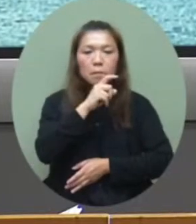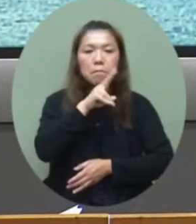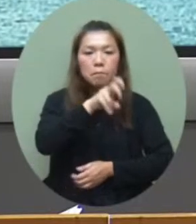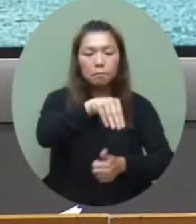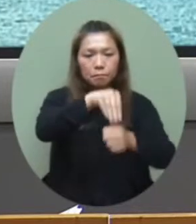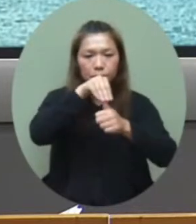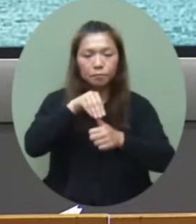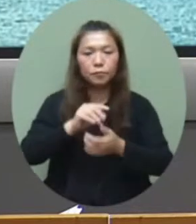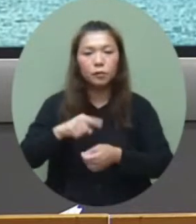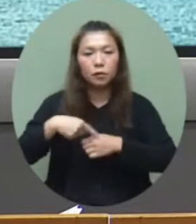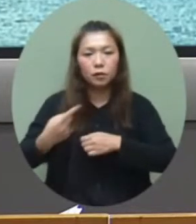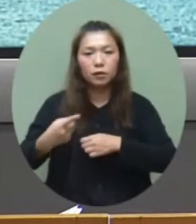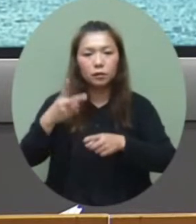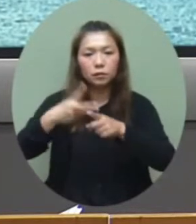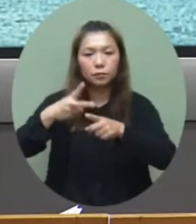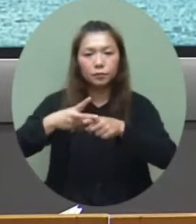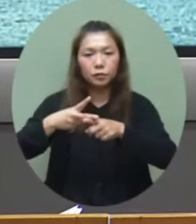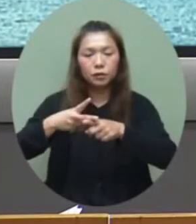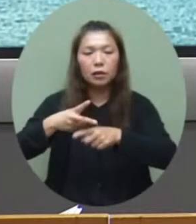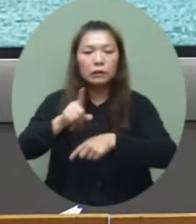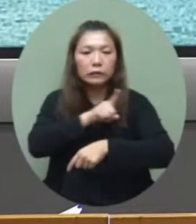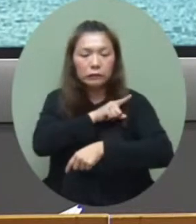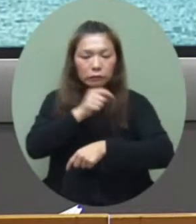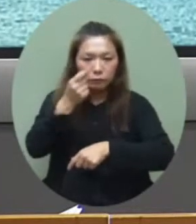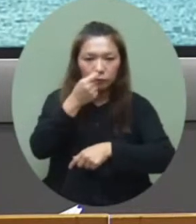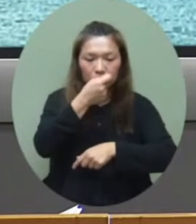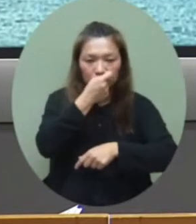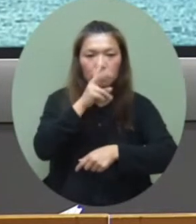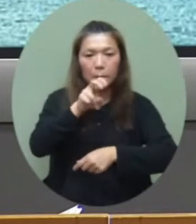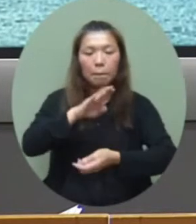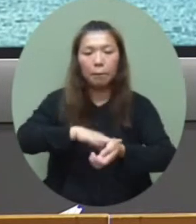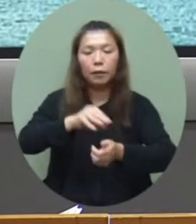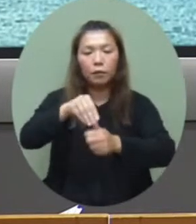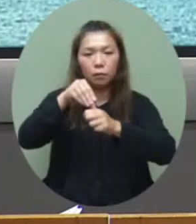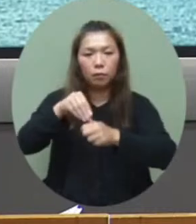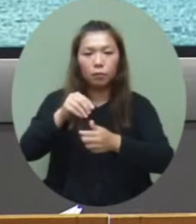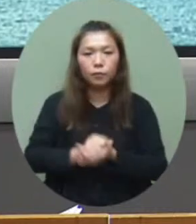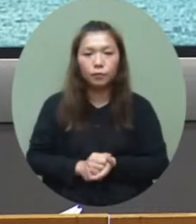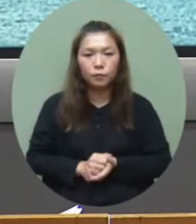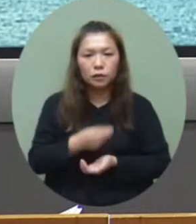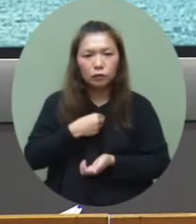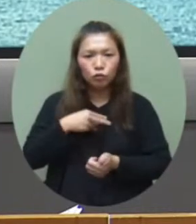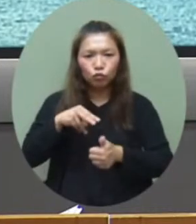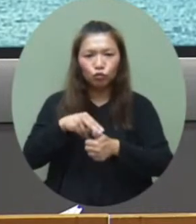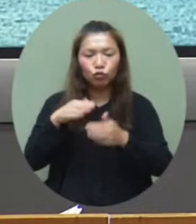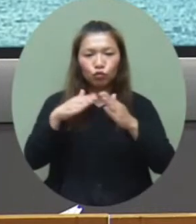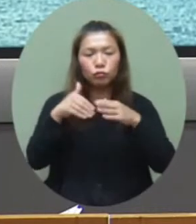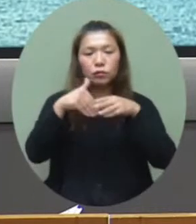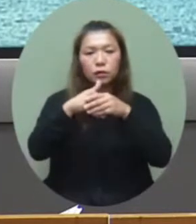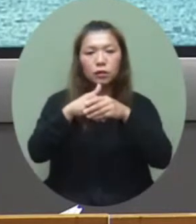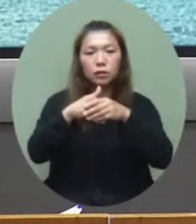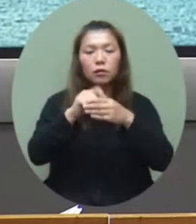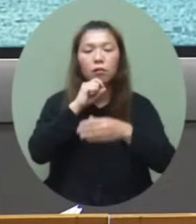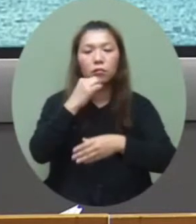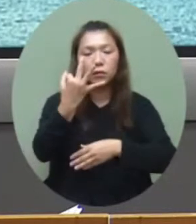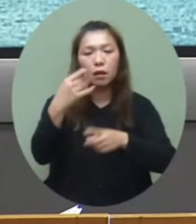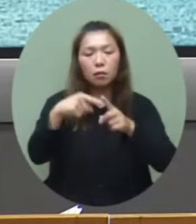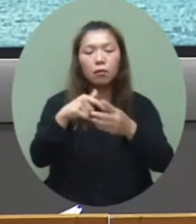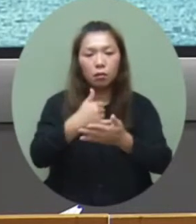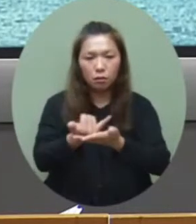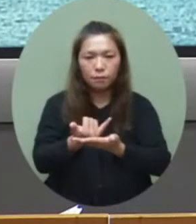including 287 PCR cases and 12 RAT positive cases. The